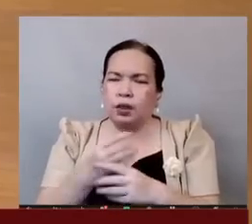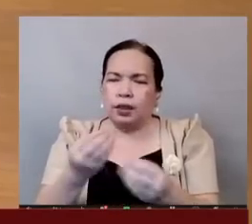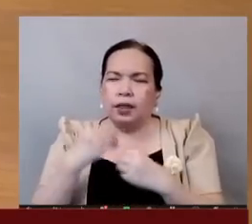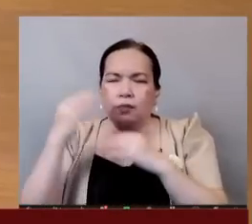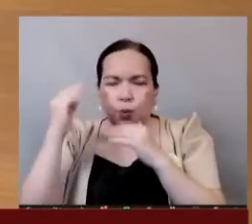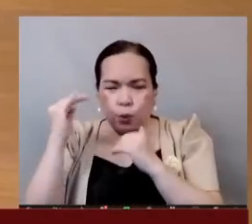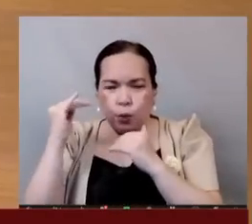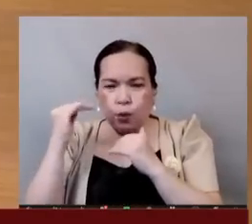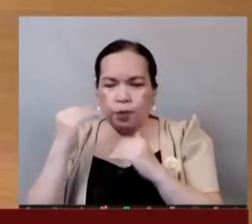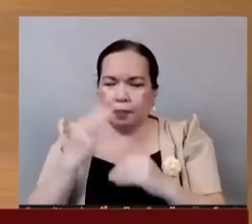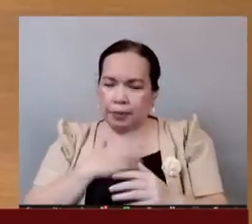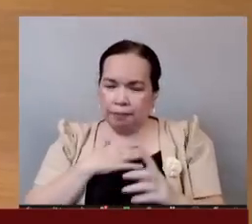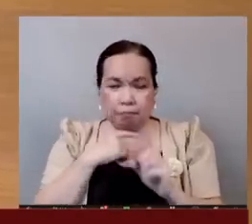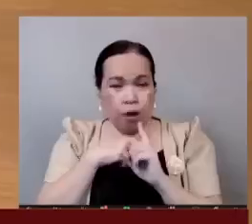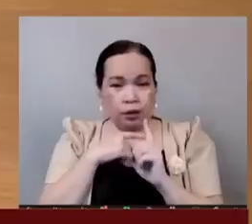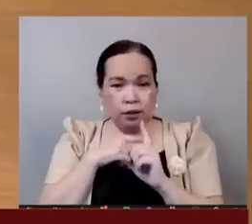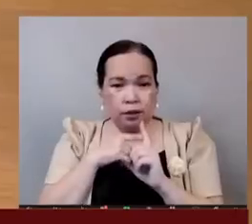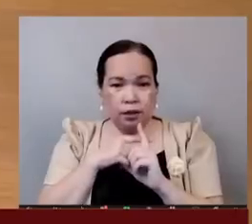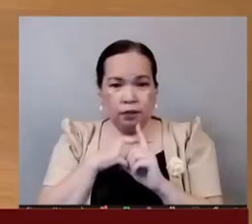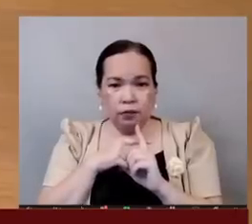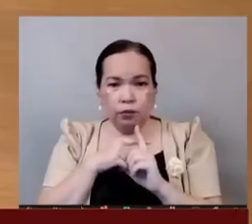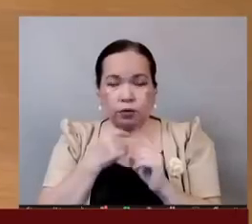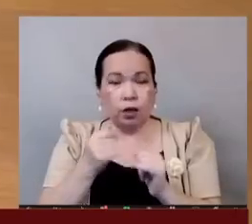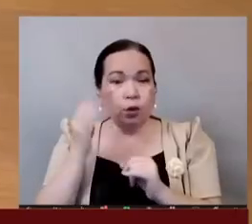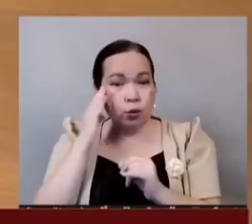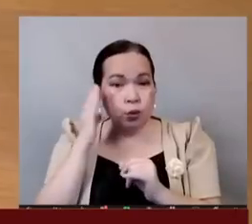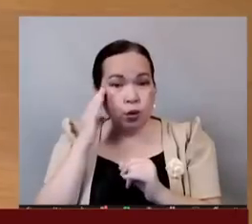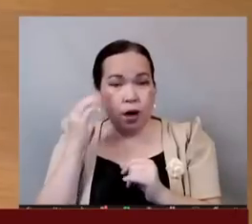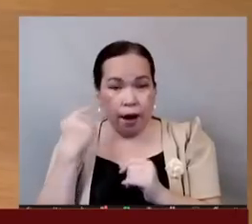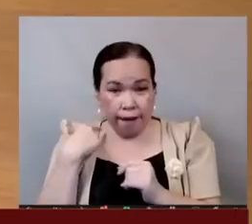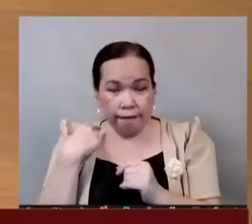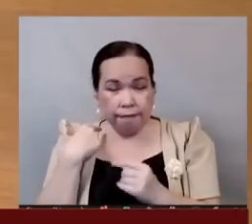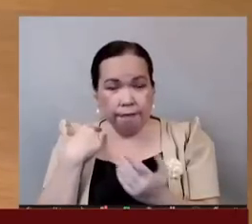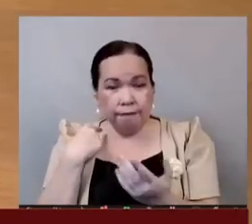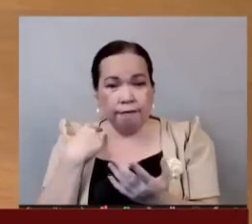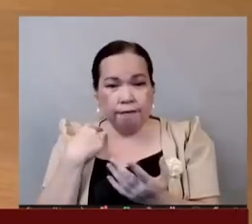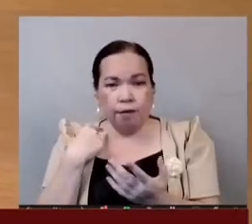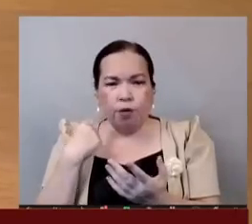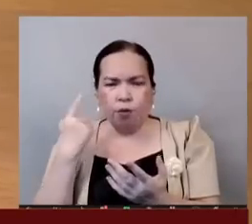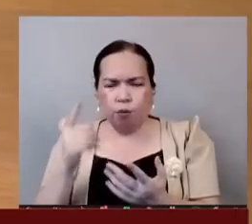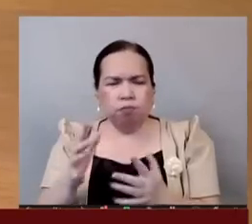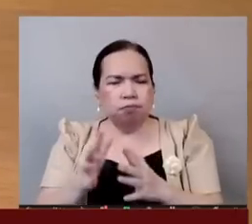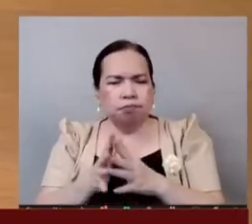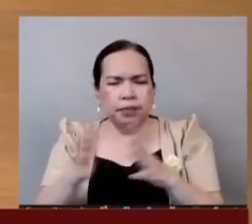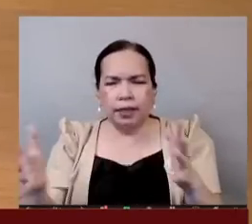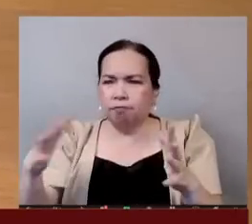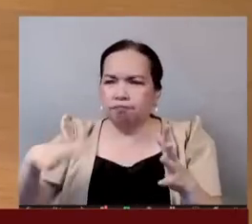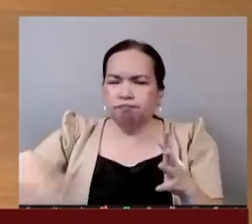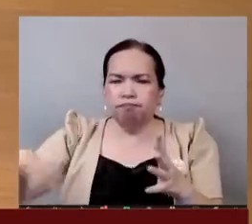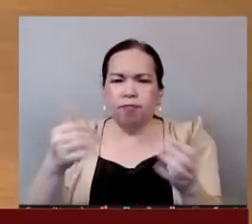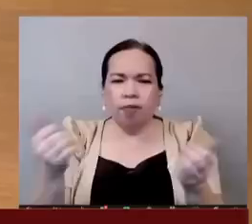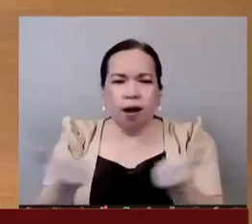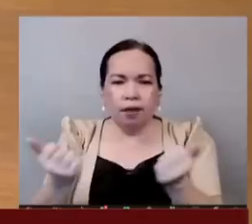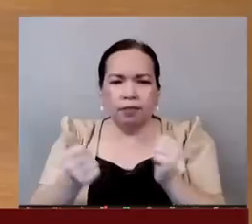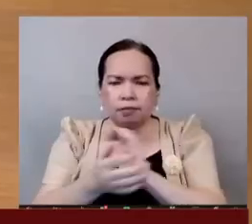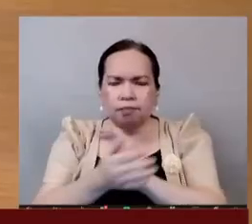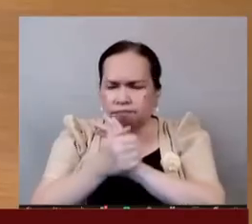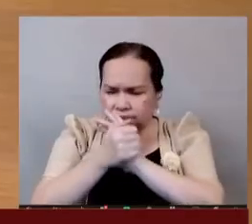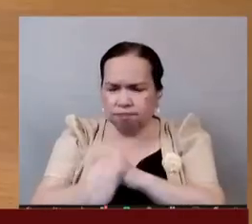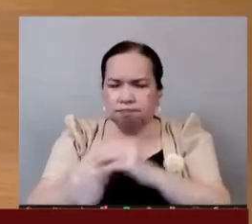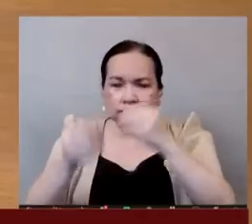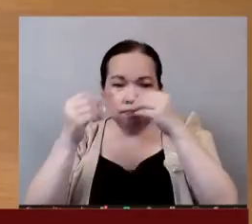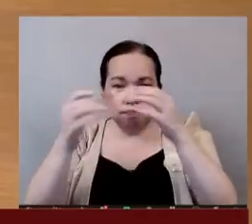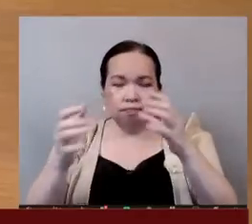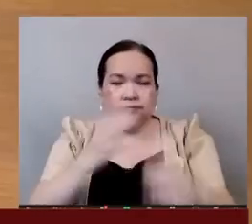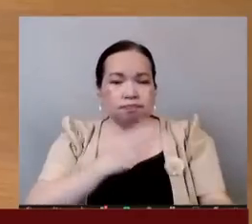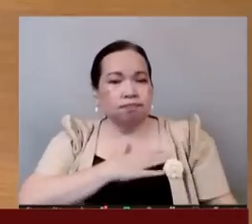to me to now know that there is an enormous pool of highly competent and